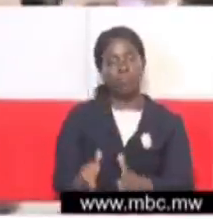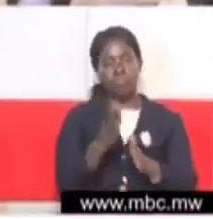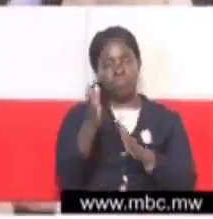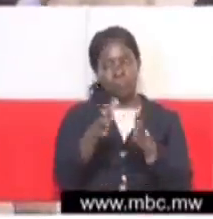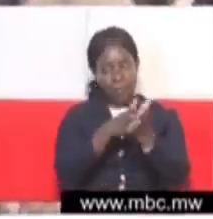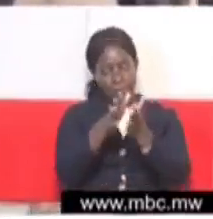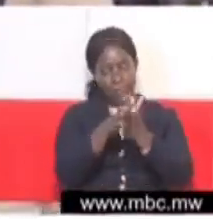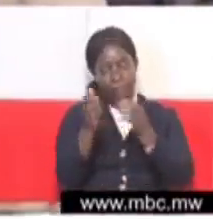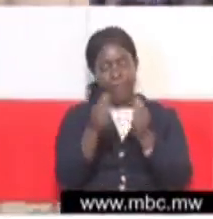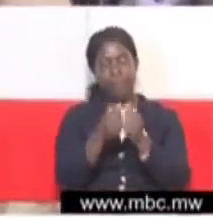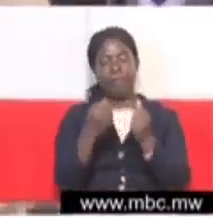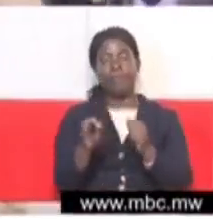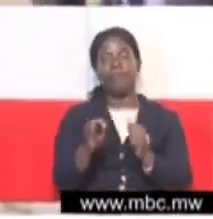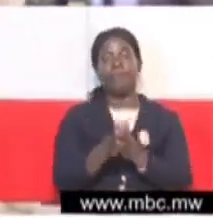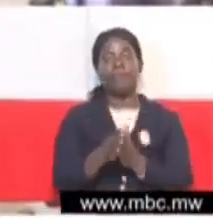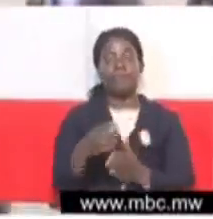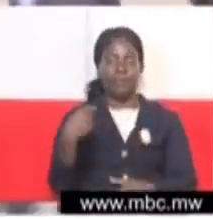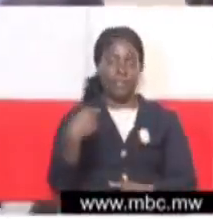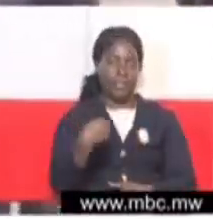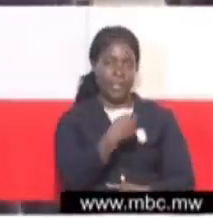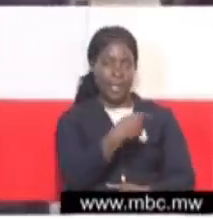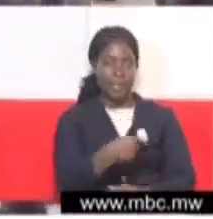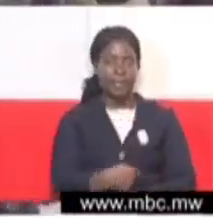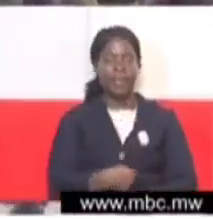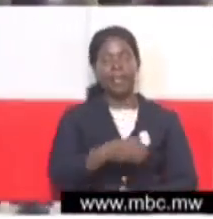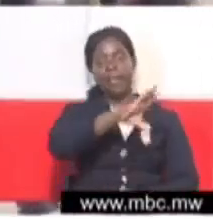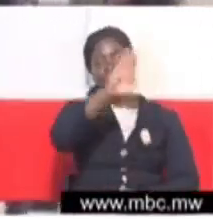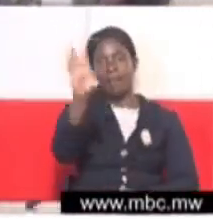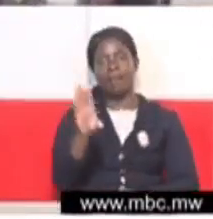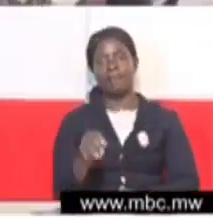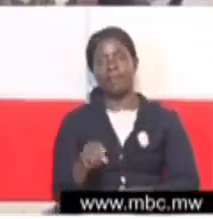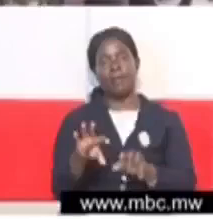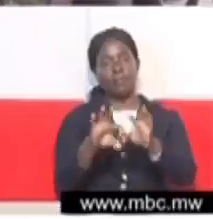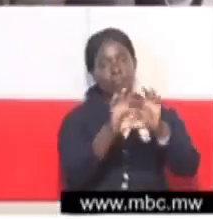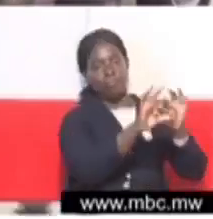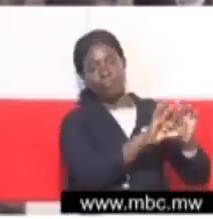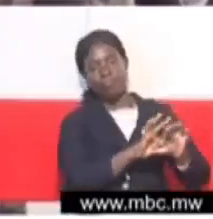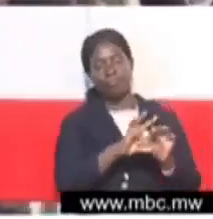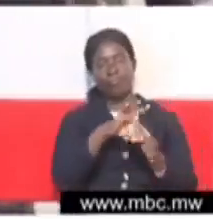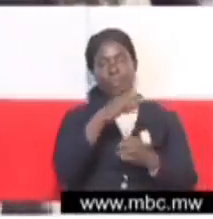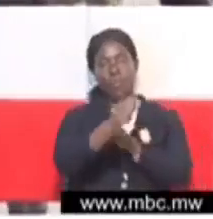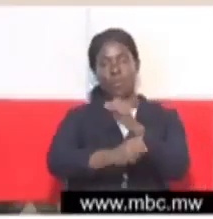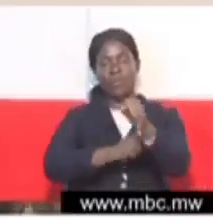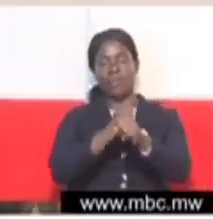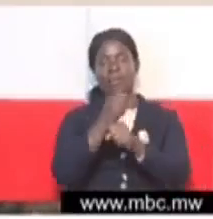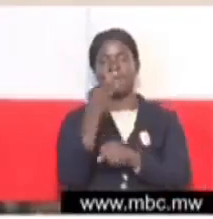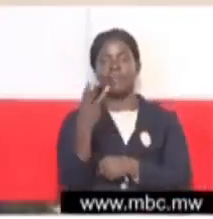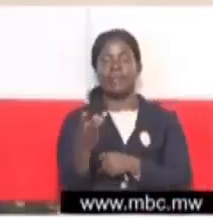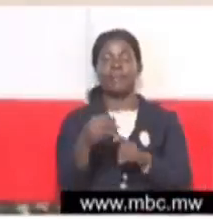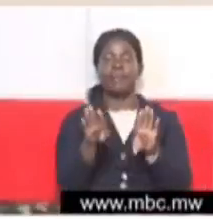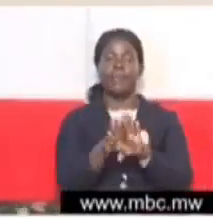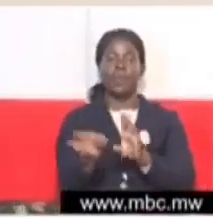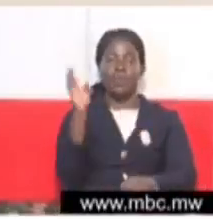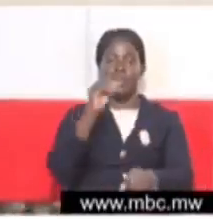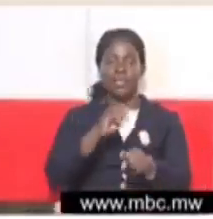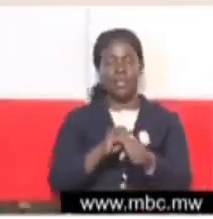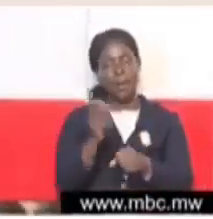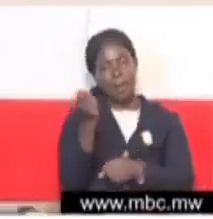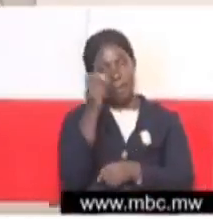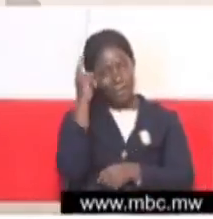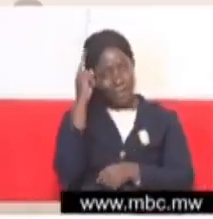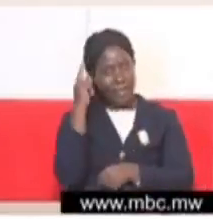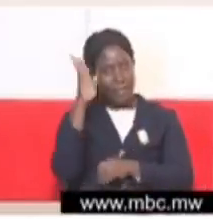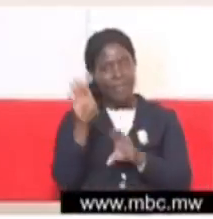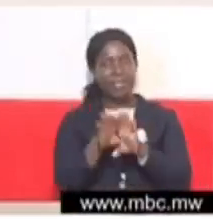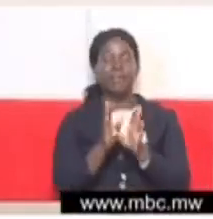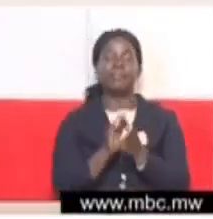for China-Africa cooperation across various sectors over the next 3 years. Furthermore, President Chakwera is